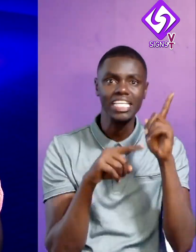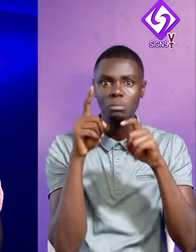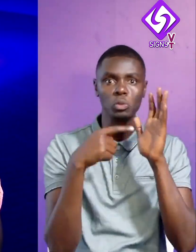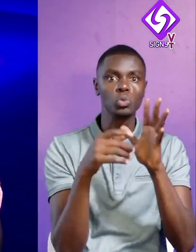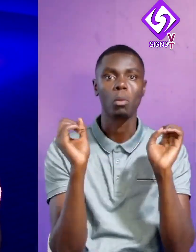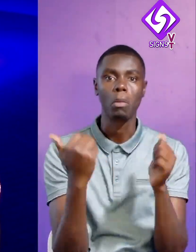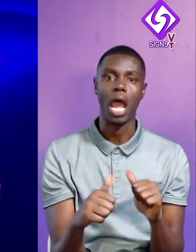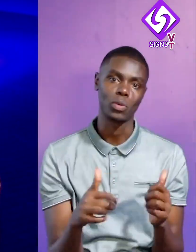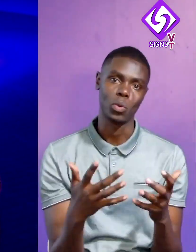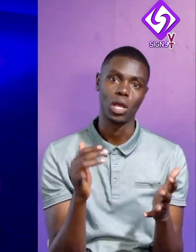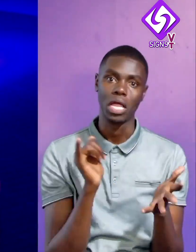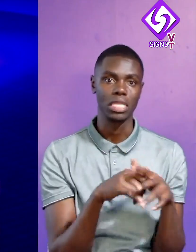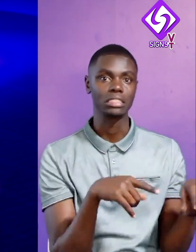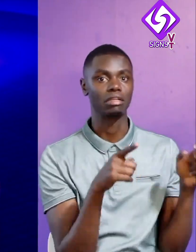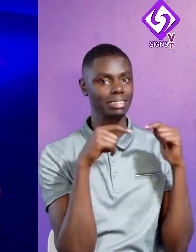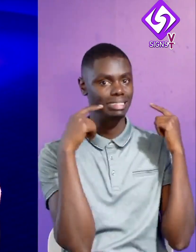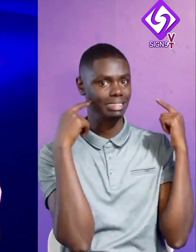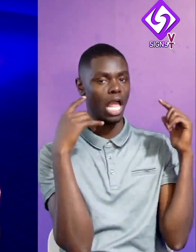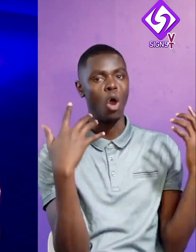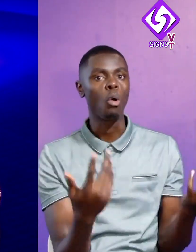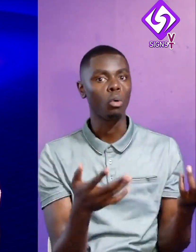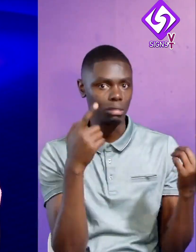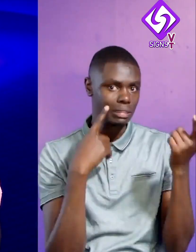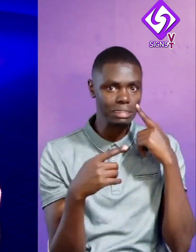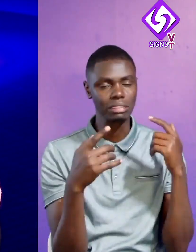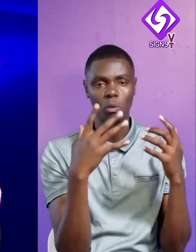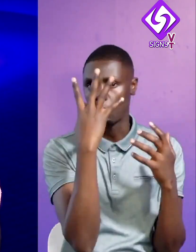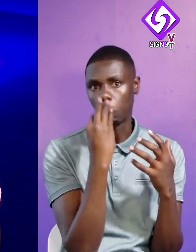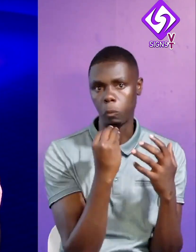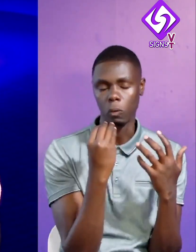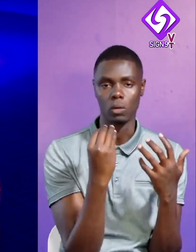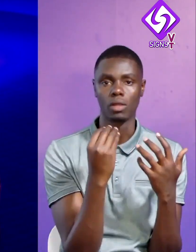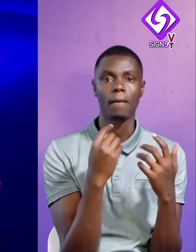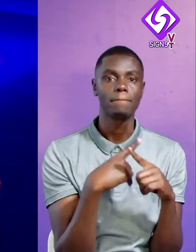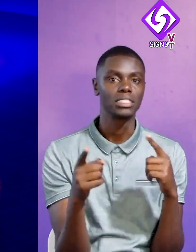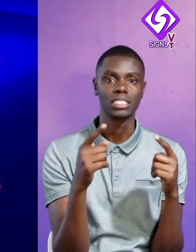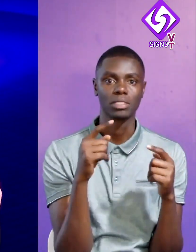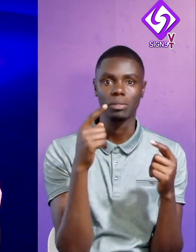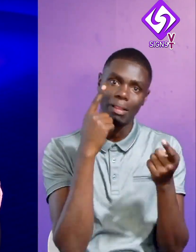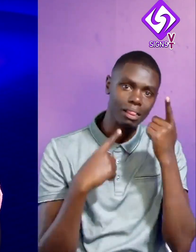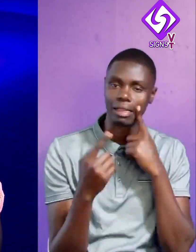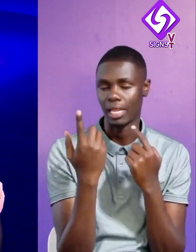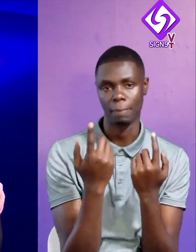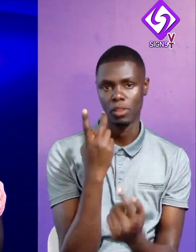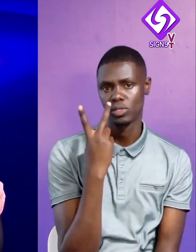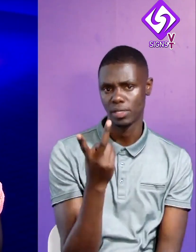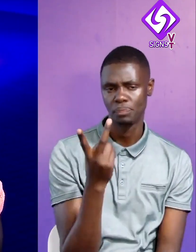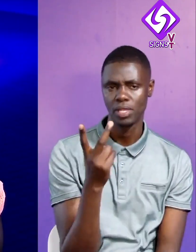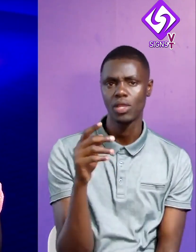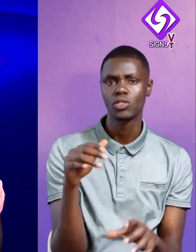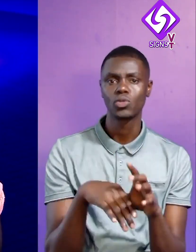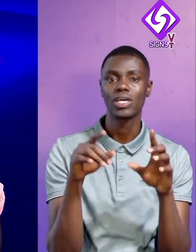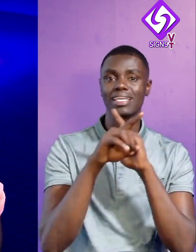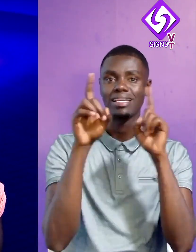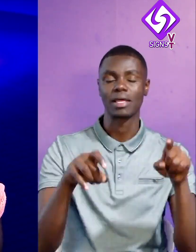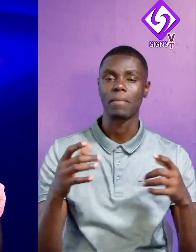ijaoneshana kwa yeye alikuwa na smile ama alikuwa analia. Ni just ameandika tu crying. So exam, watu wa